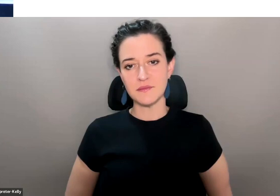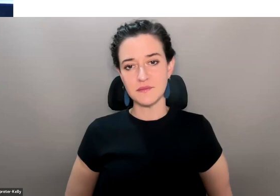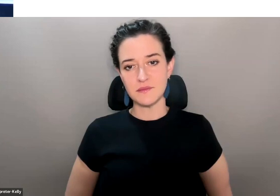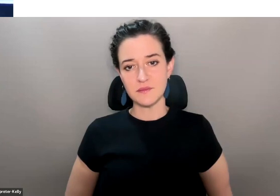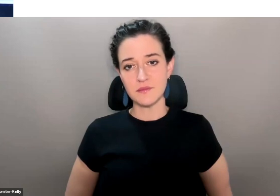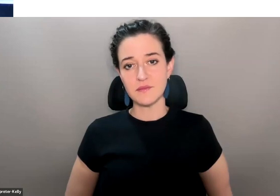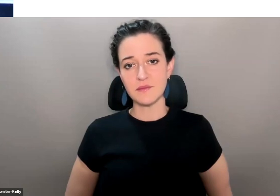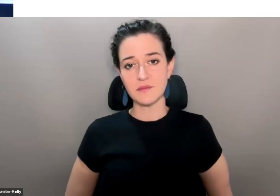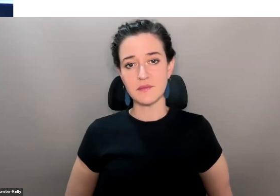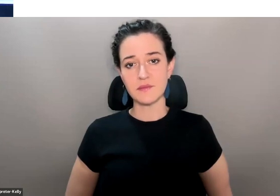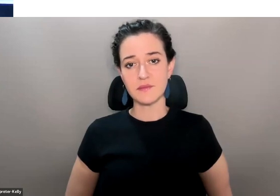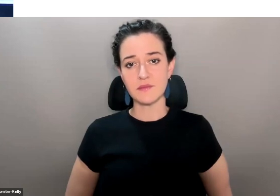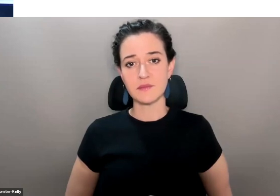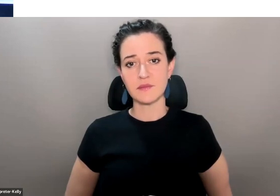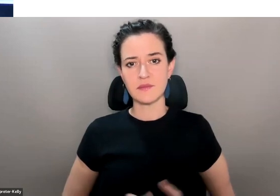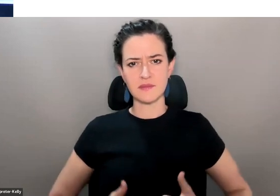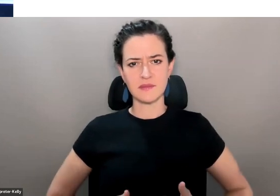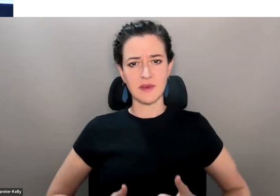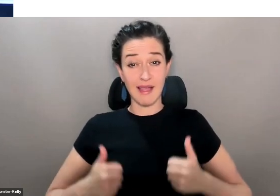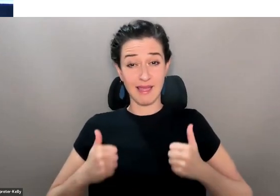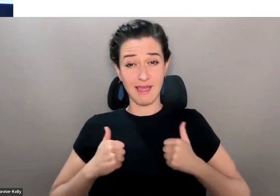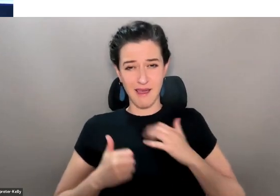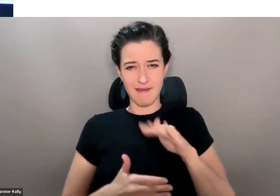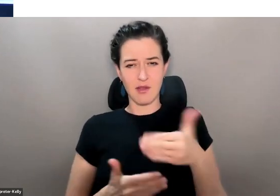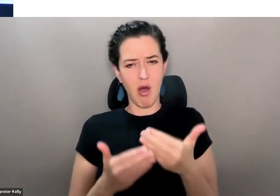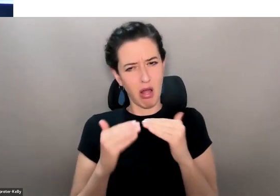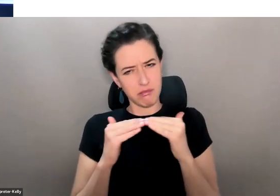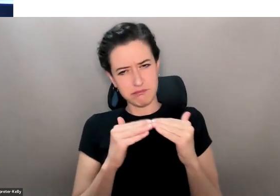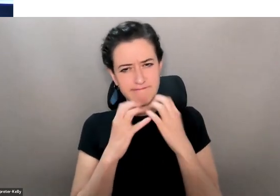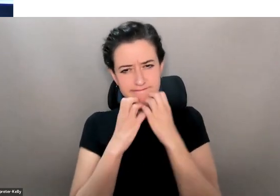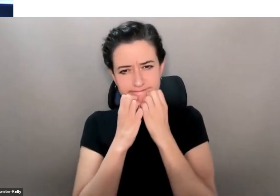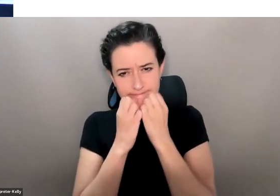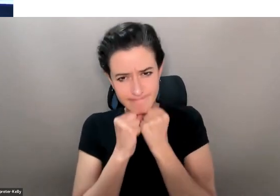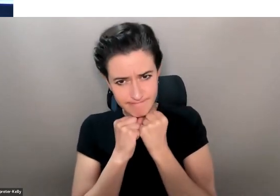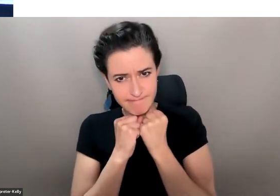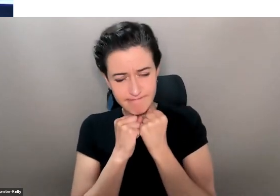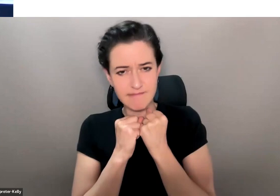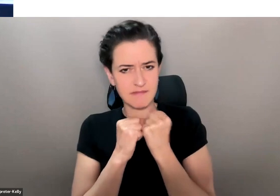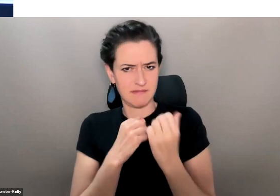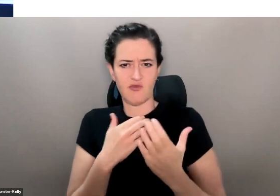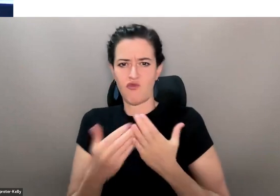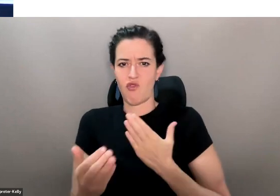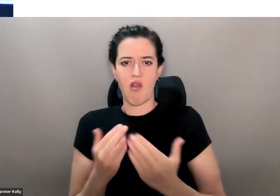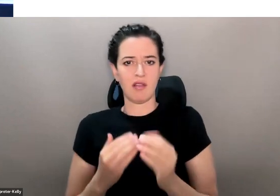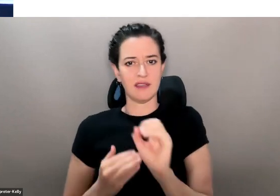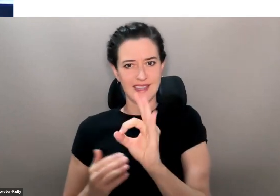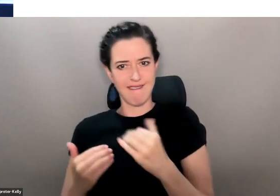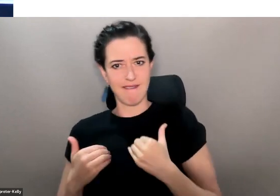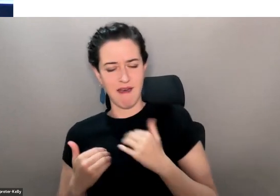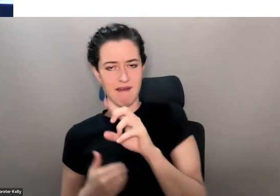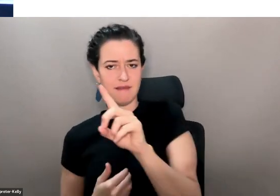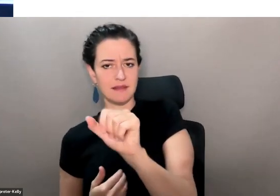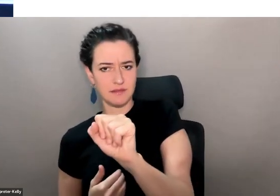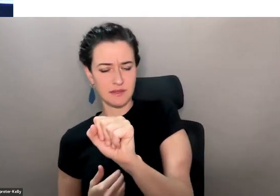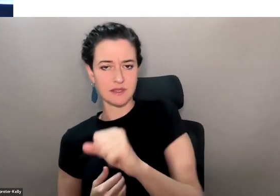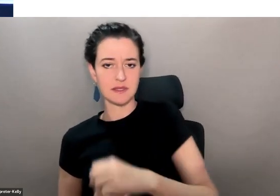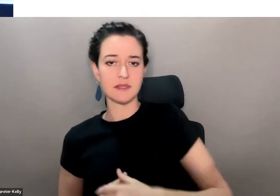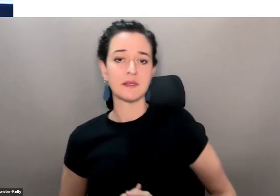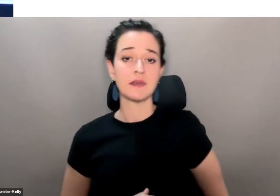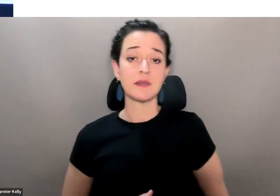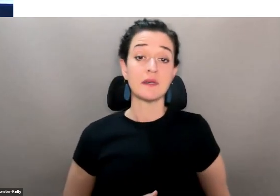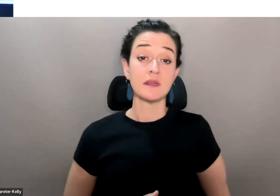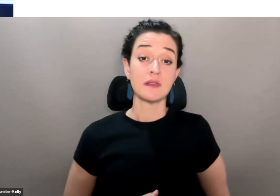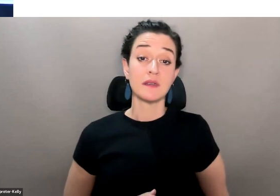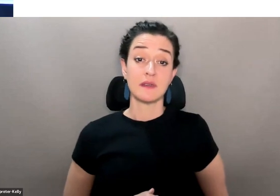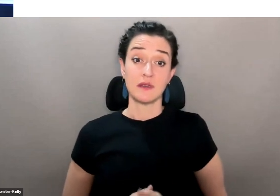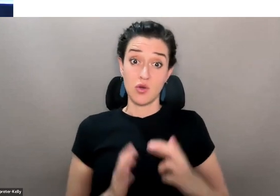No life should be valued less due to biases or stereotypes about a disability or simply because a person has a disability. Until this final rule